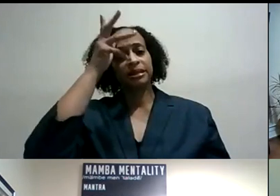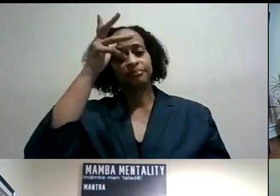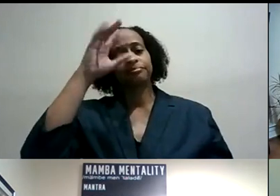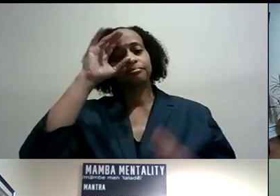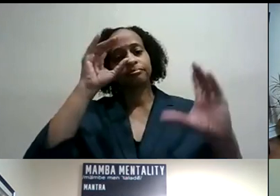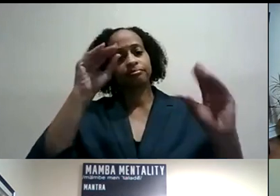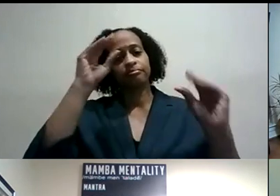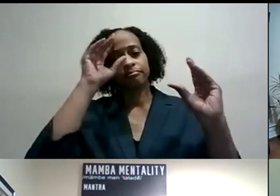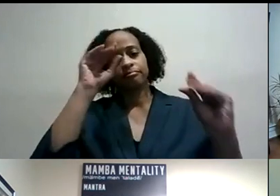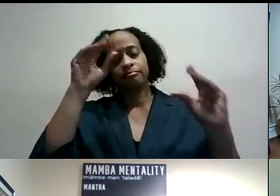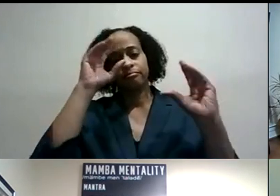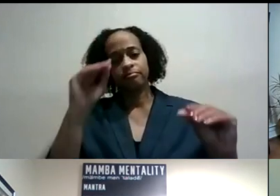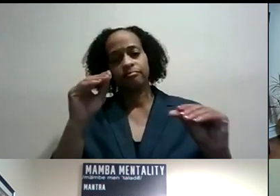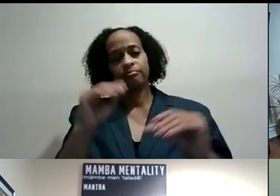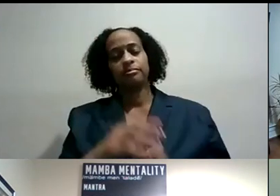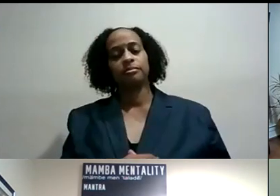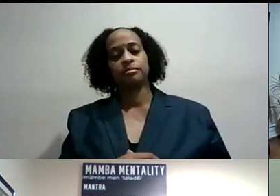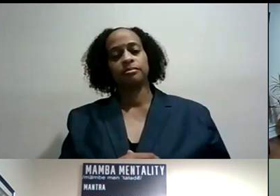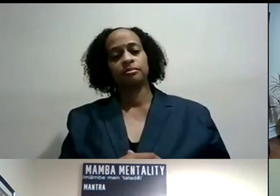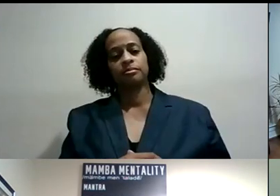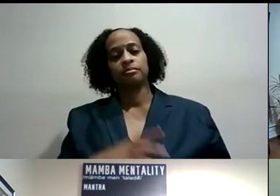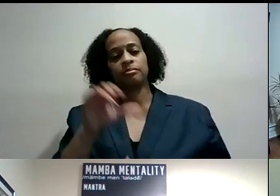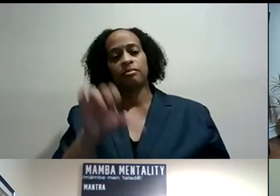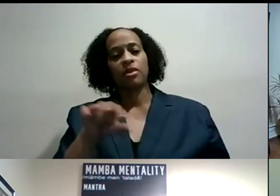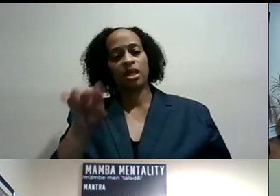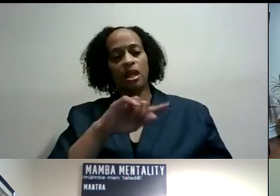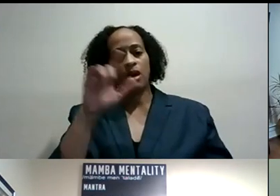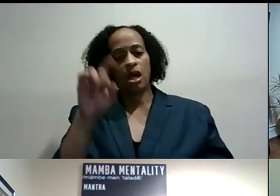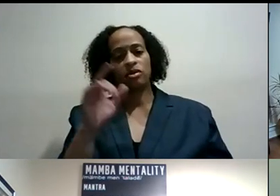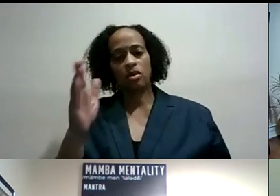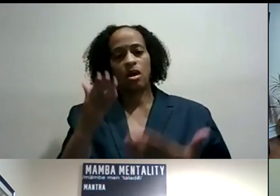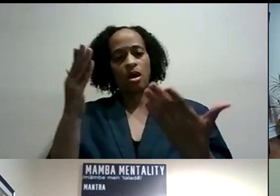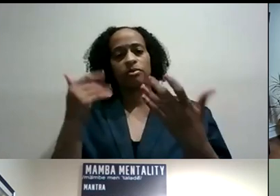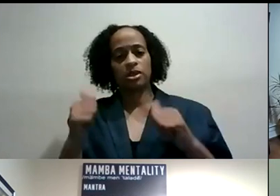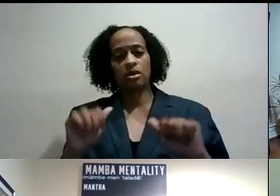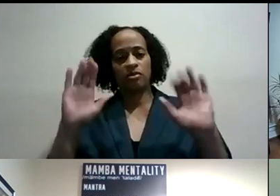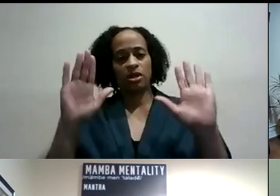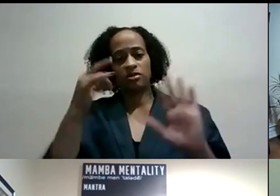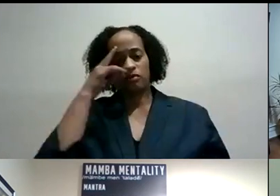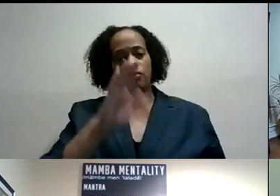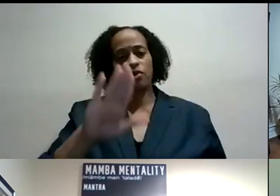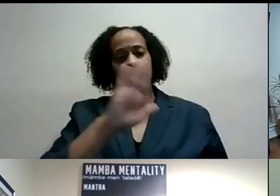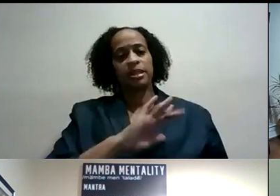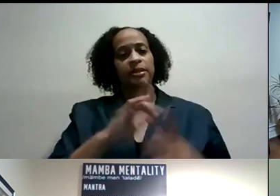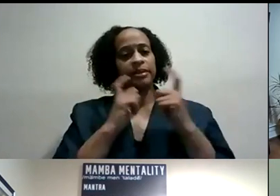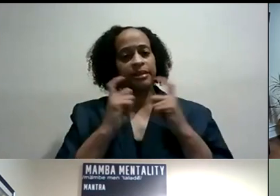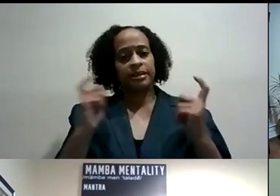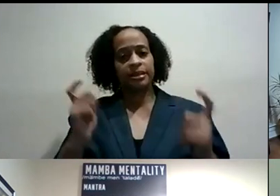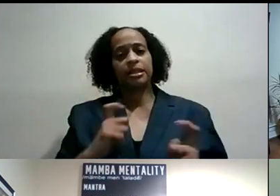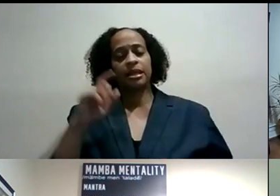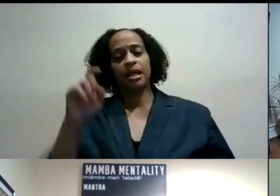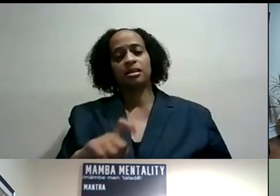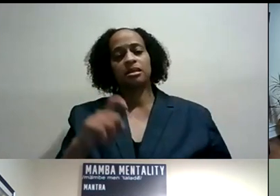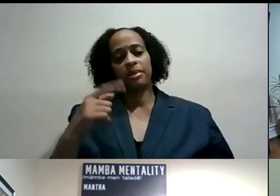them that they will have to offer a sacrifice for their sin, and it has to be a